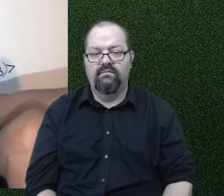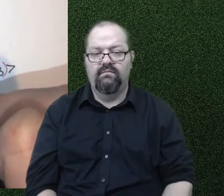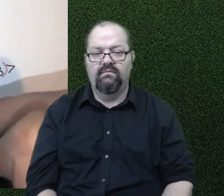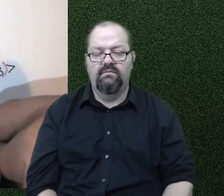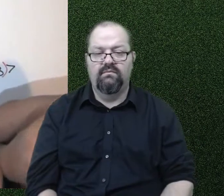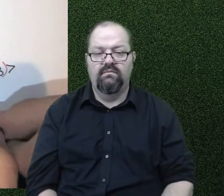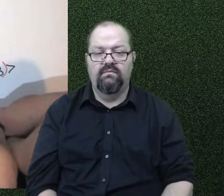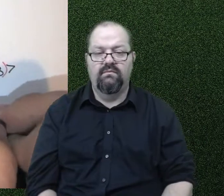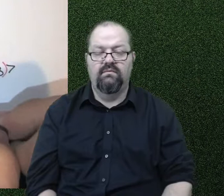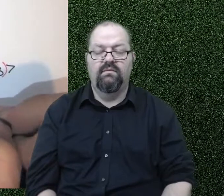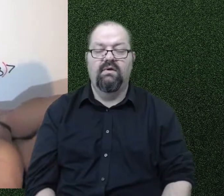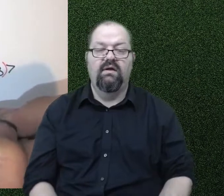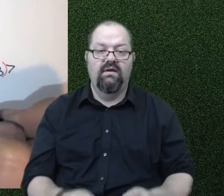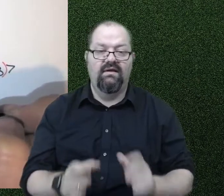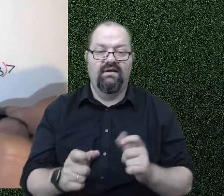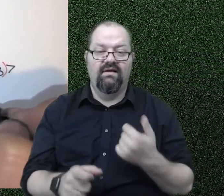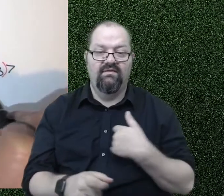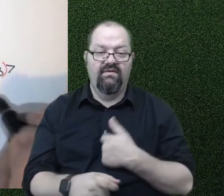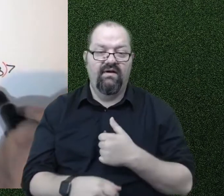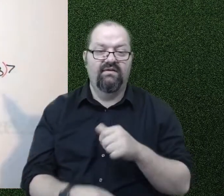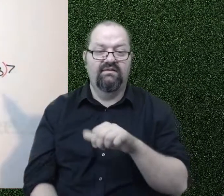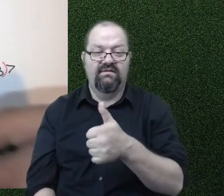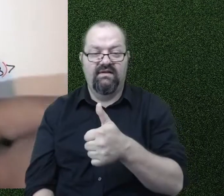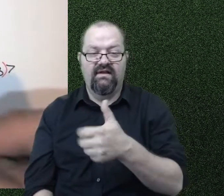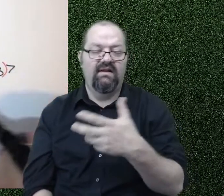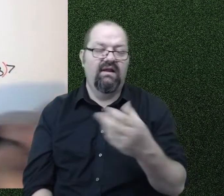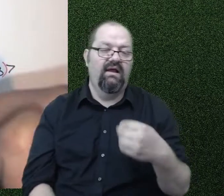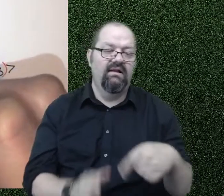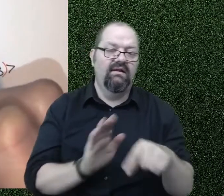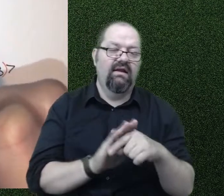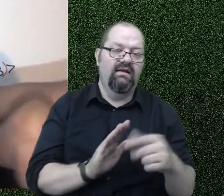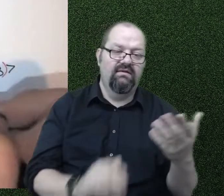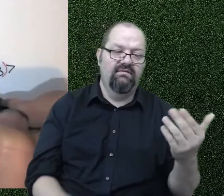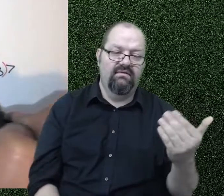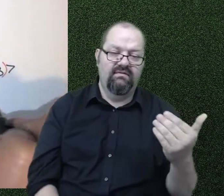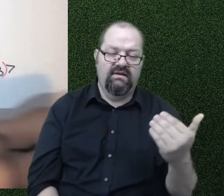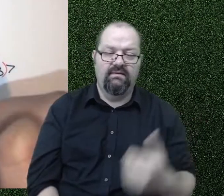And that's going to give me a 10 and a -15.